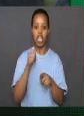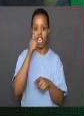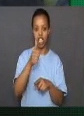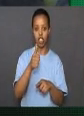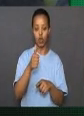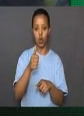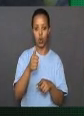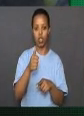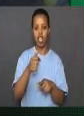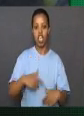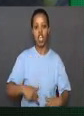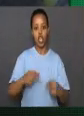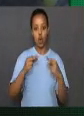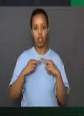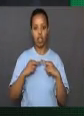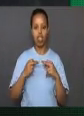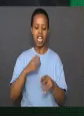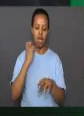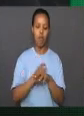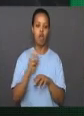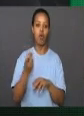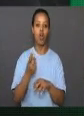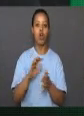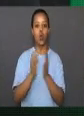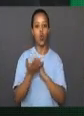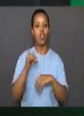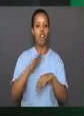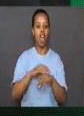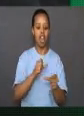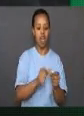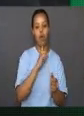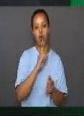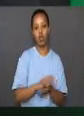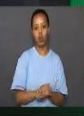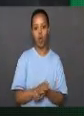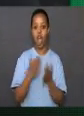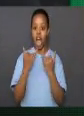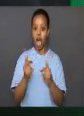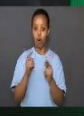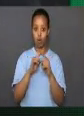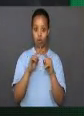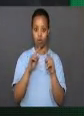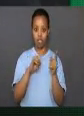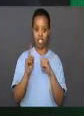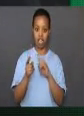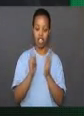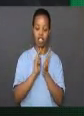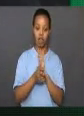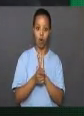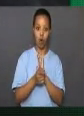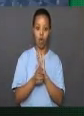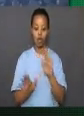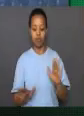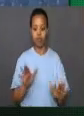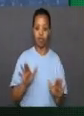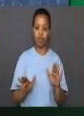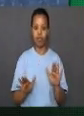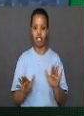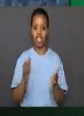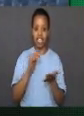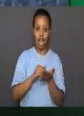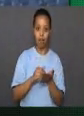survive extreme conditions. We can look at the example of penguins once